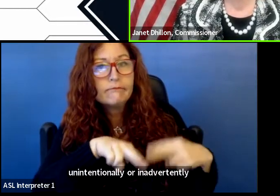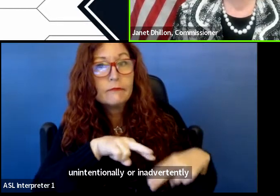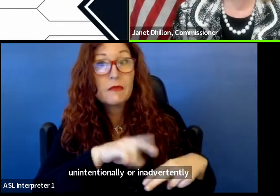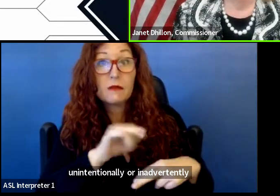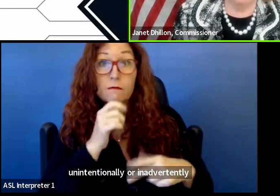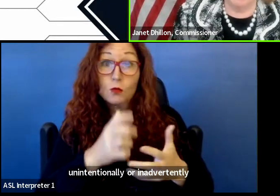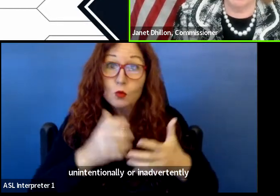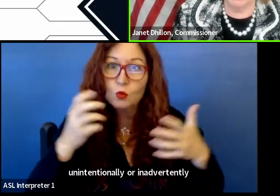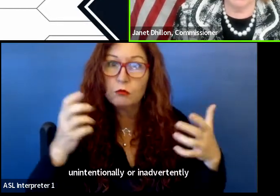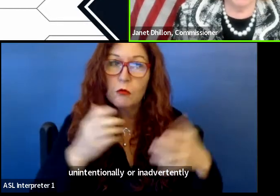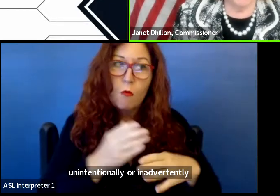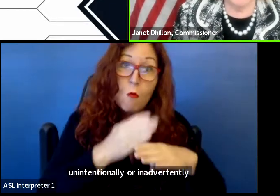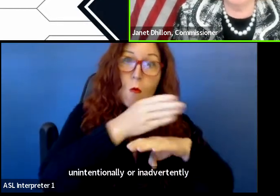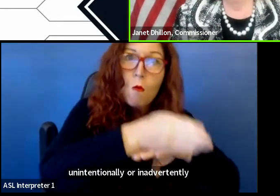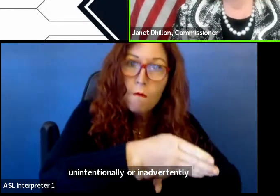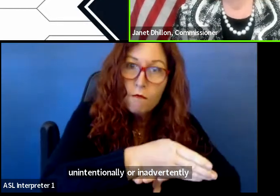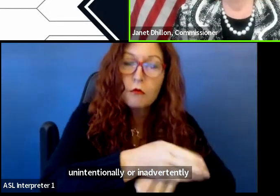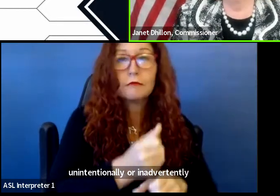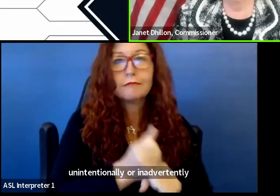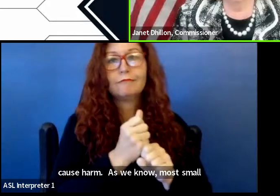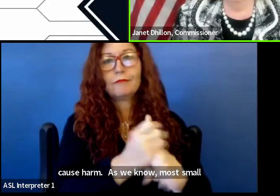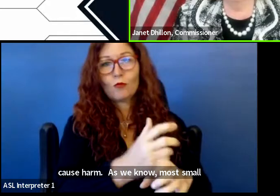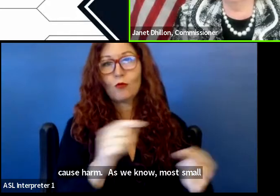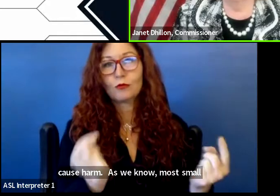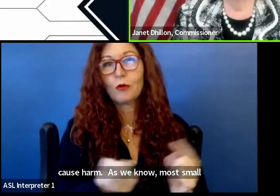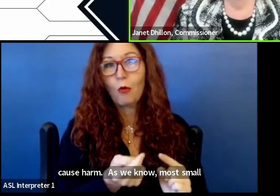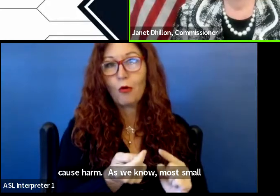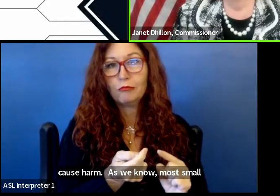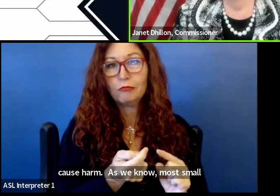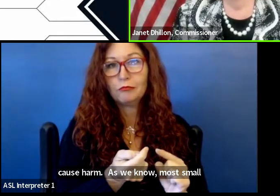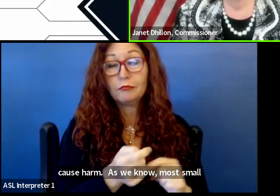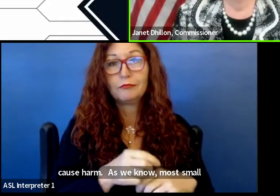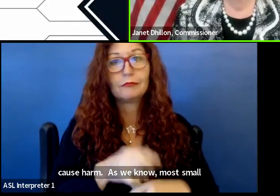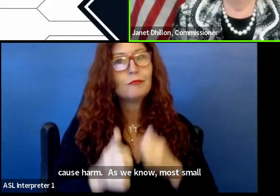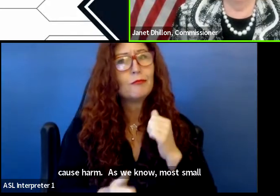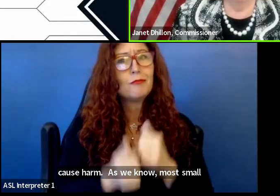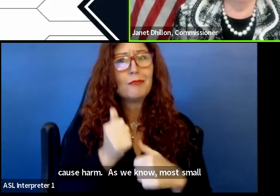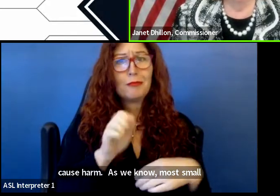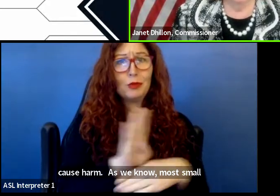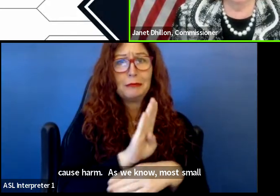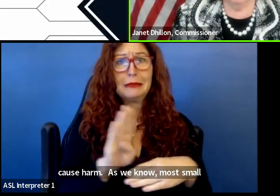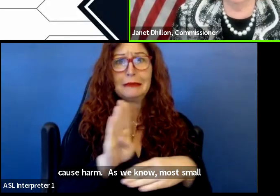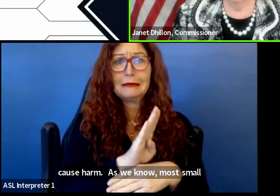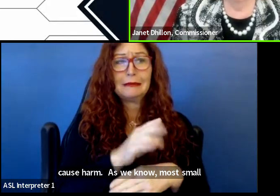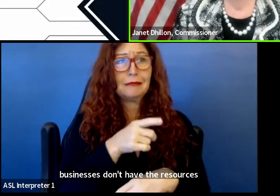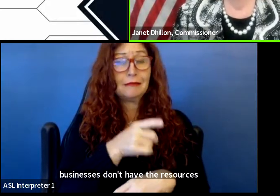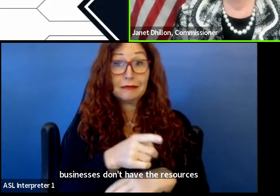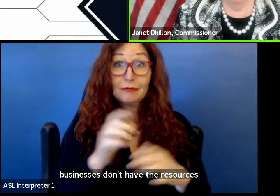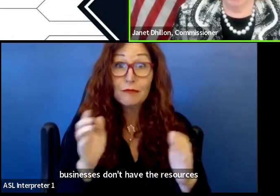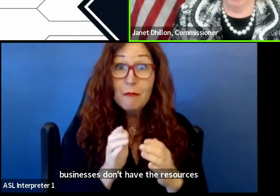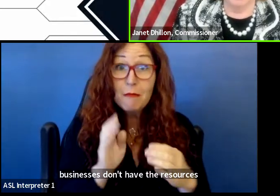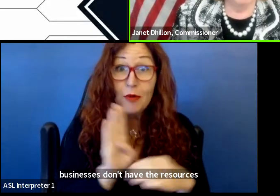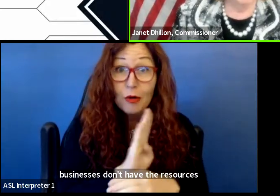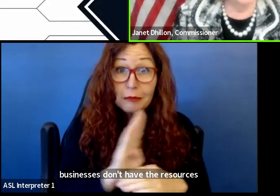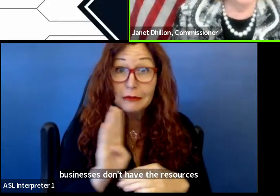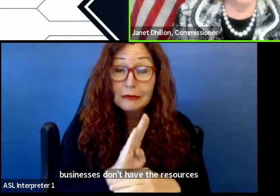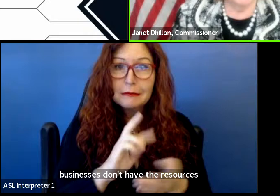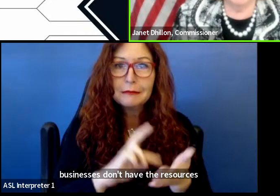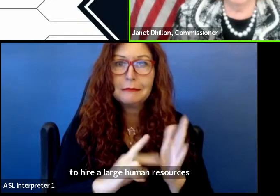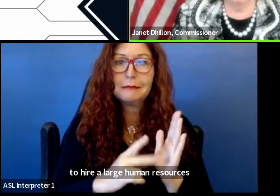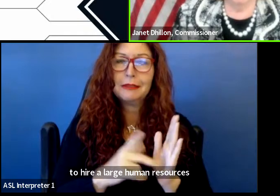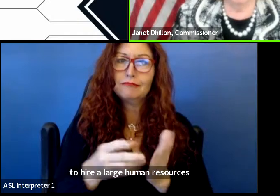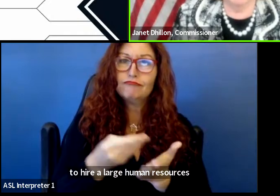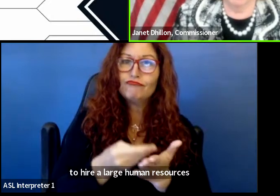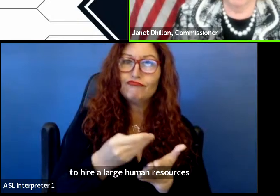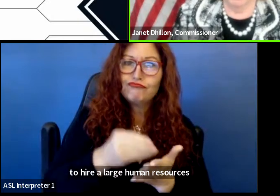know most small businesses don't have the resources to hire a large human resources department or employ